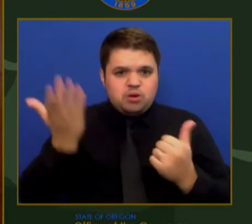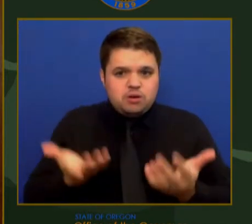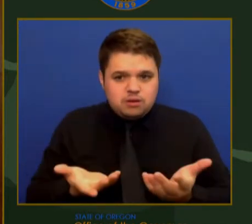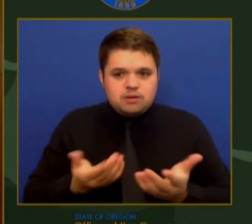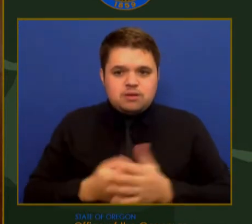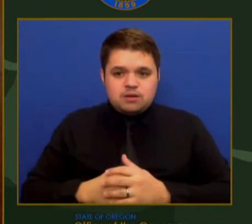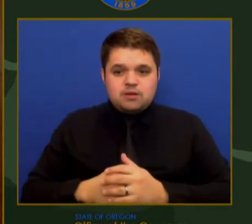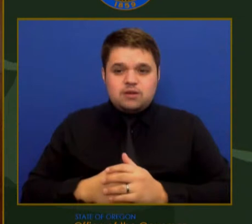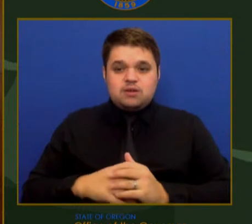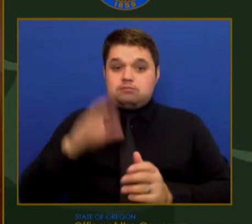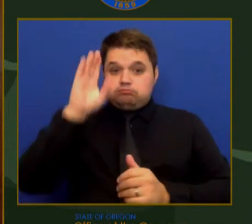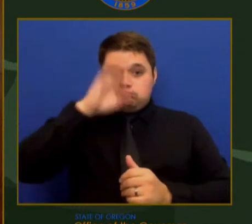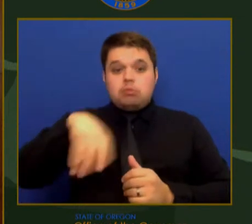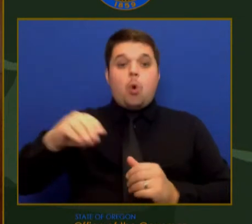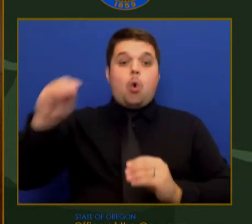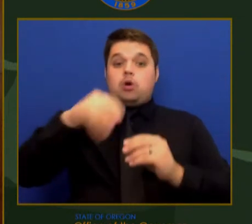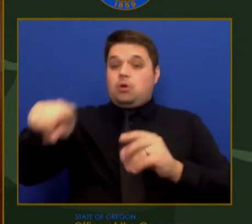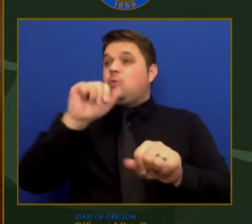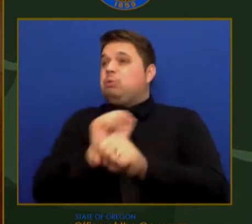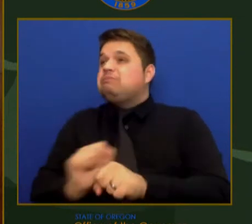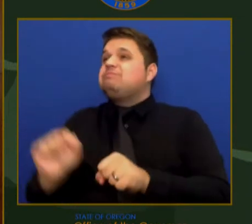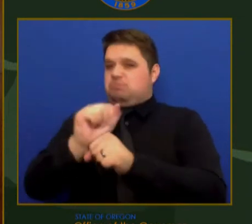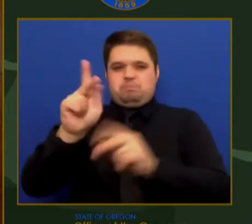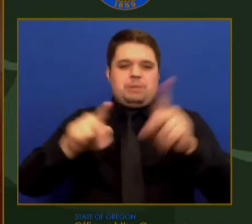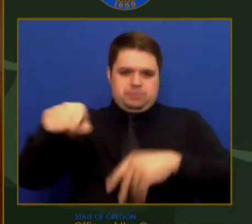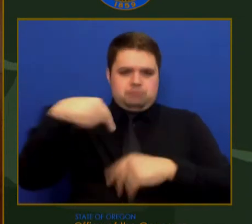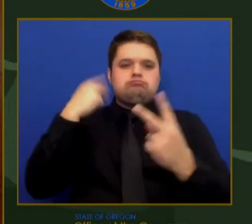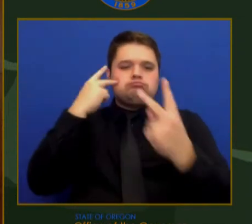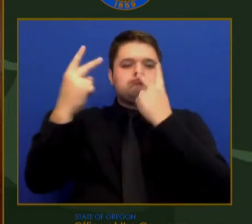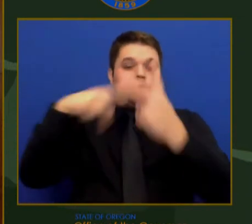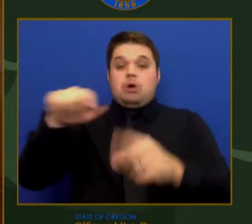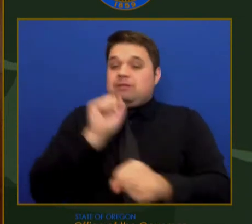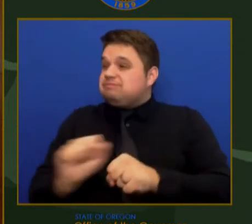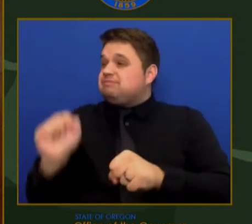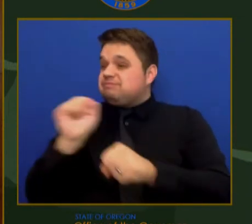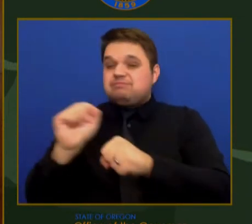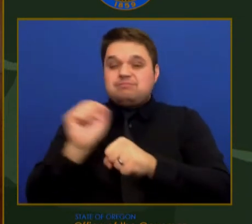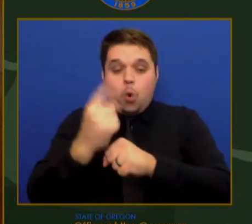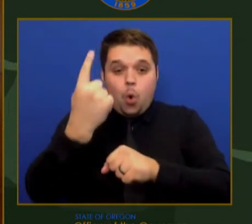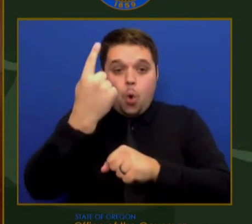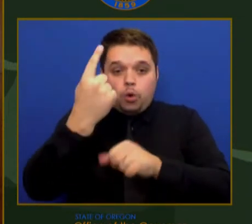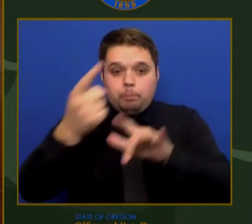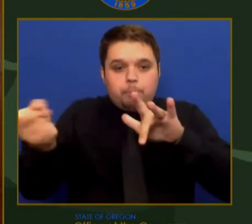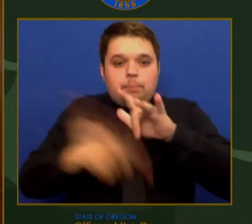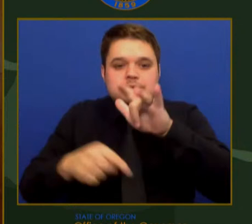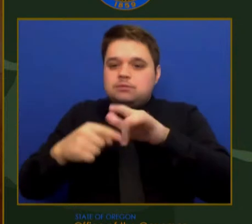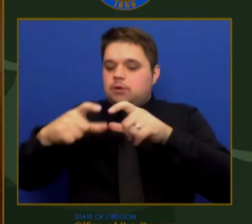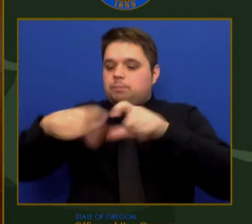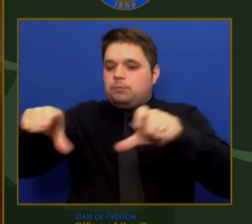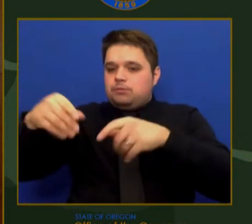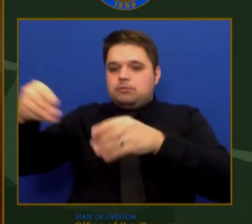difference between going to a bed in a home with heat and running water or sleeping unsheltered.